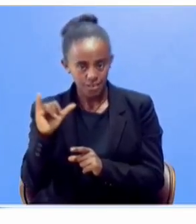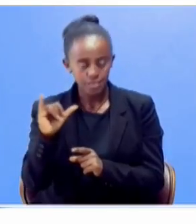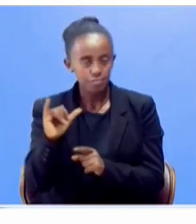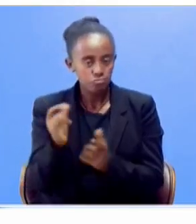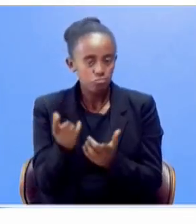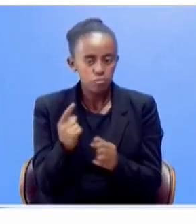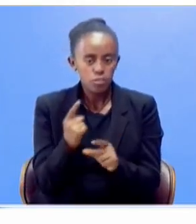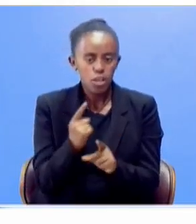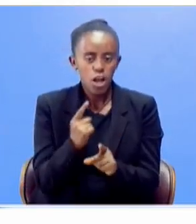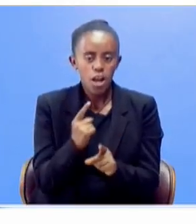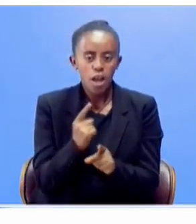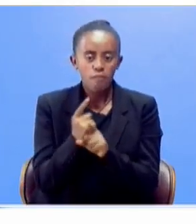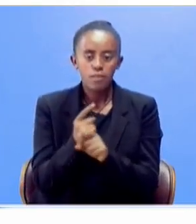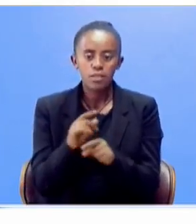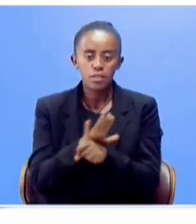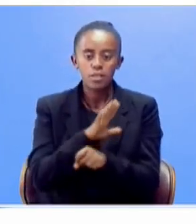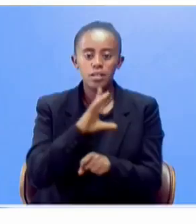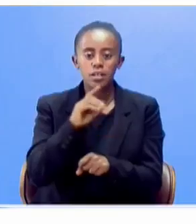Definitely.